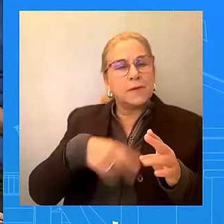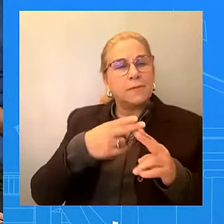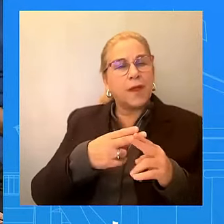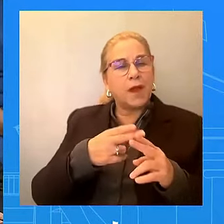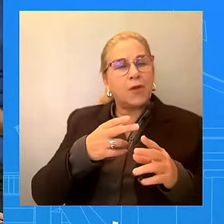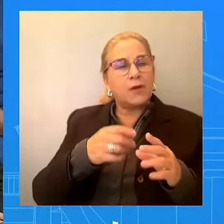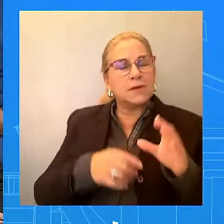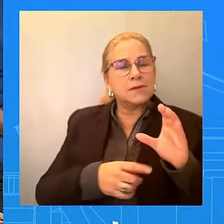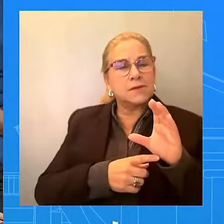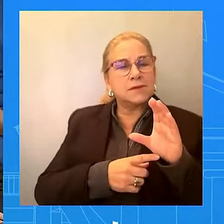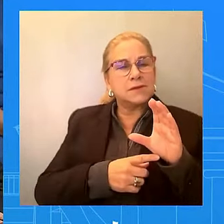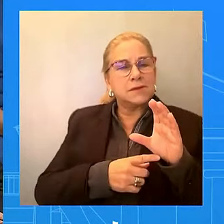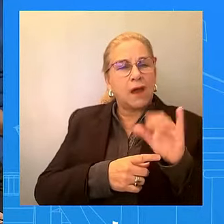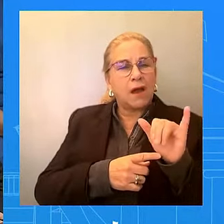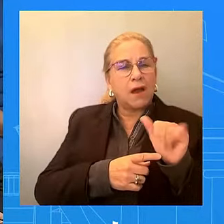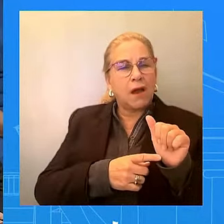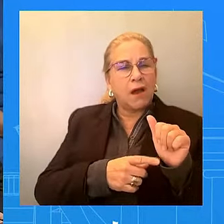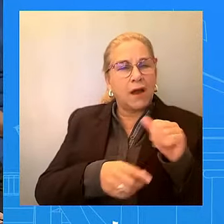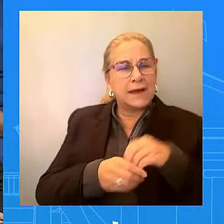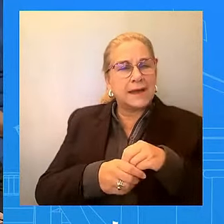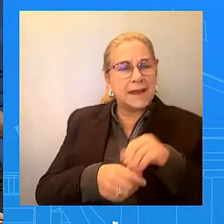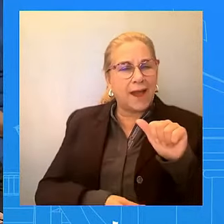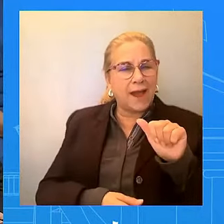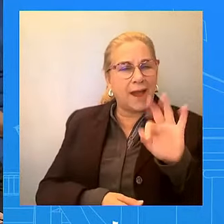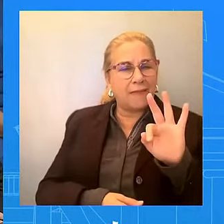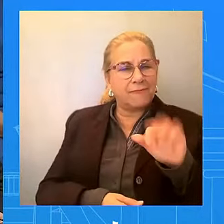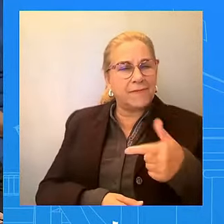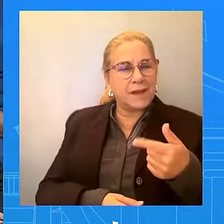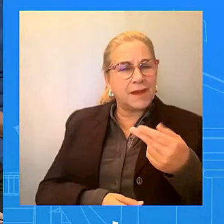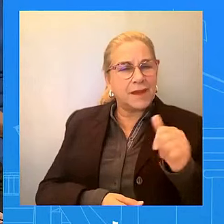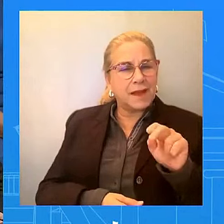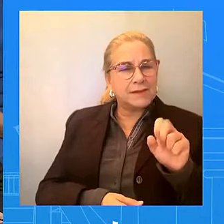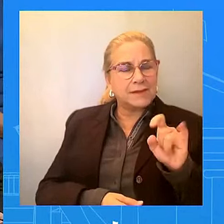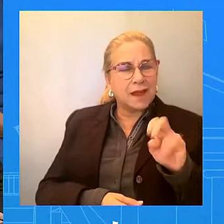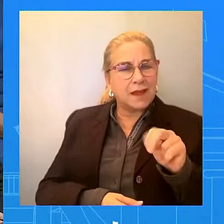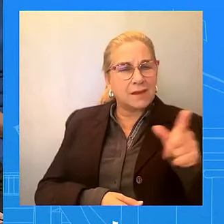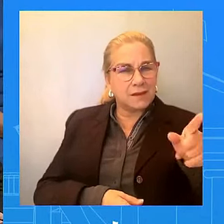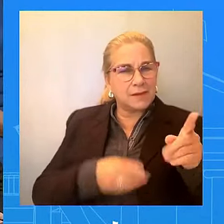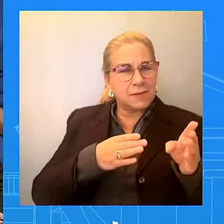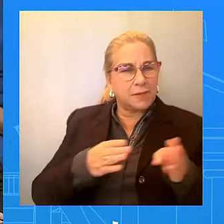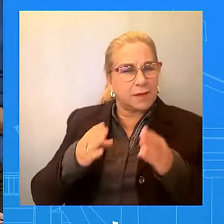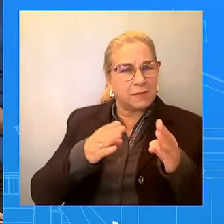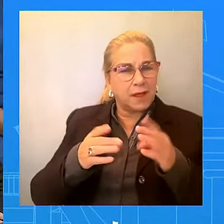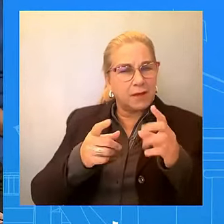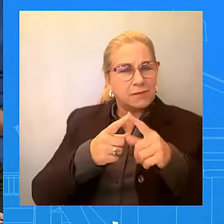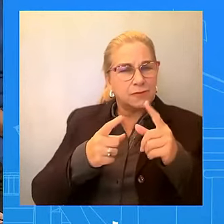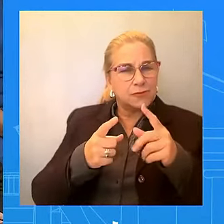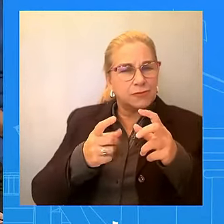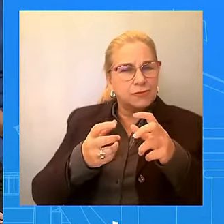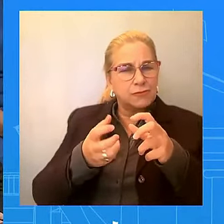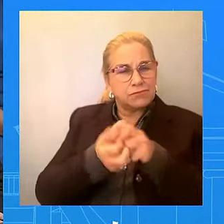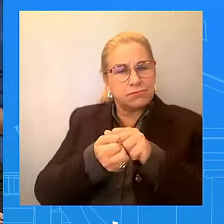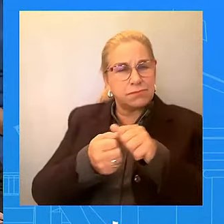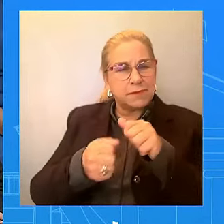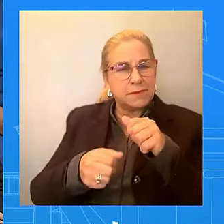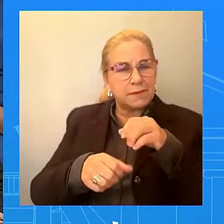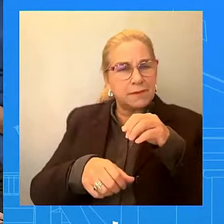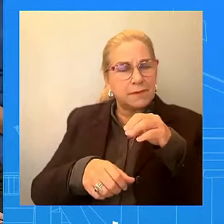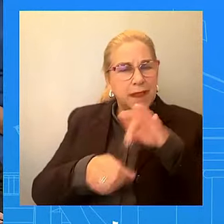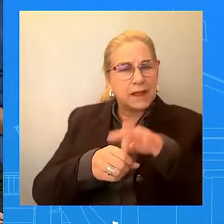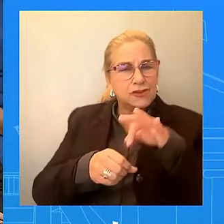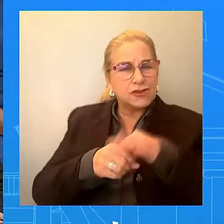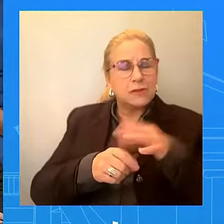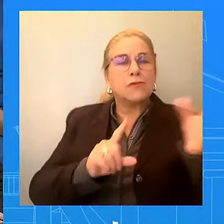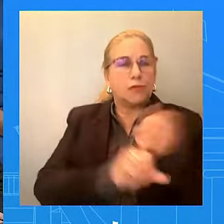plot. He was brought to the U.S. after Afghanistan collapsed. Your agency says as part of the SIV